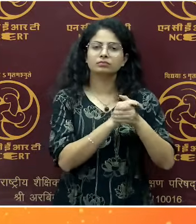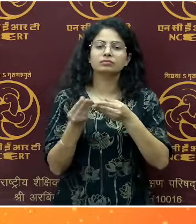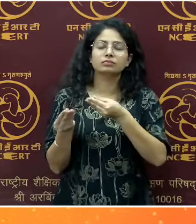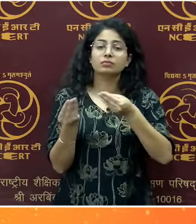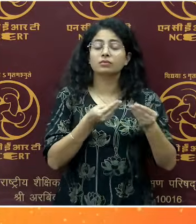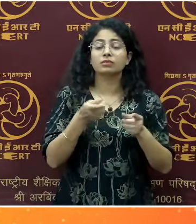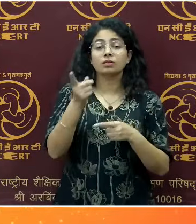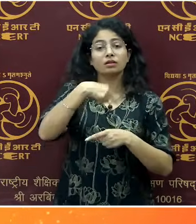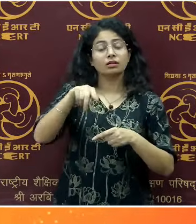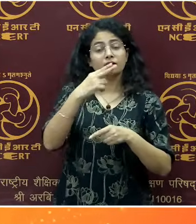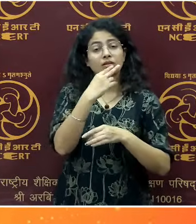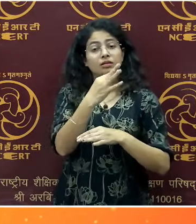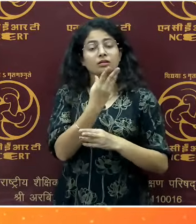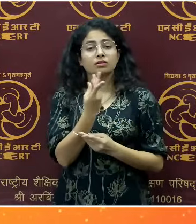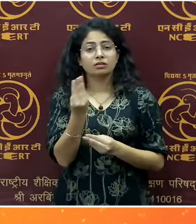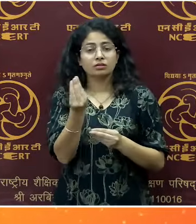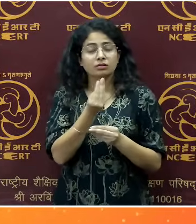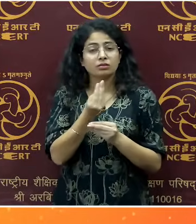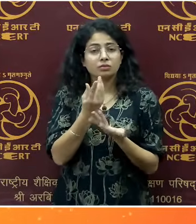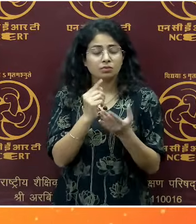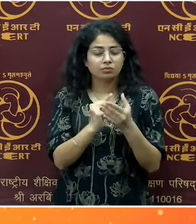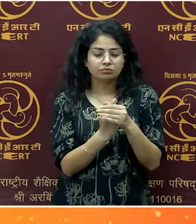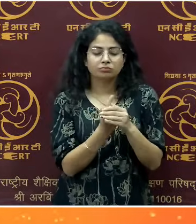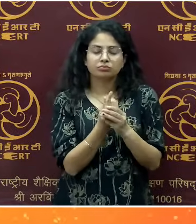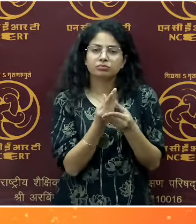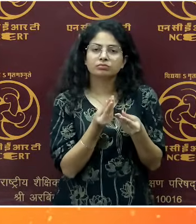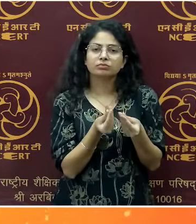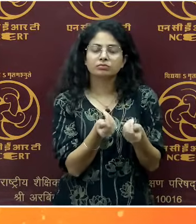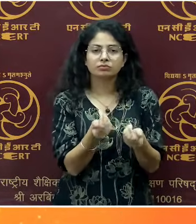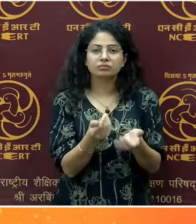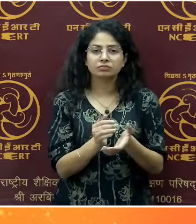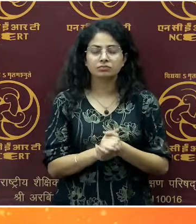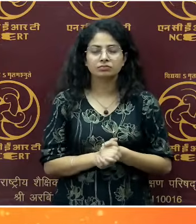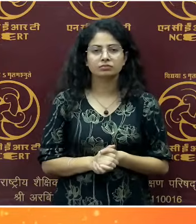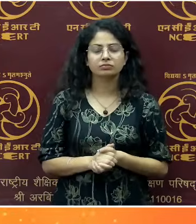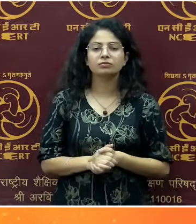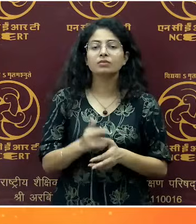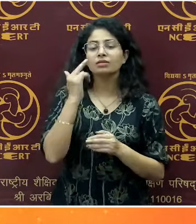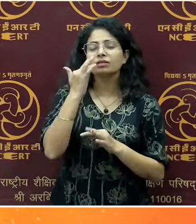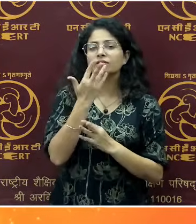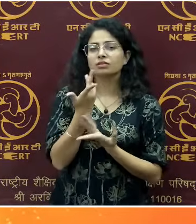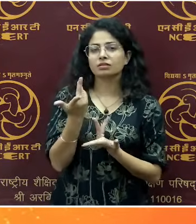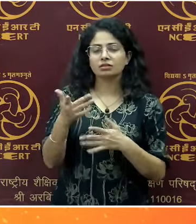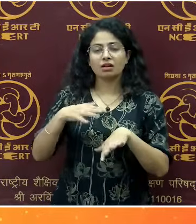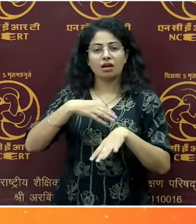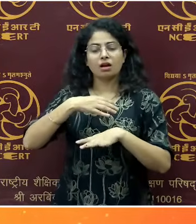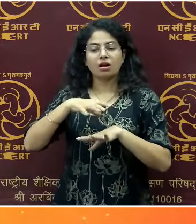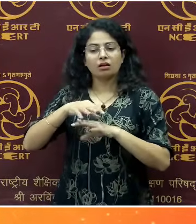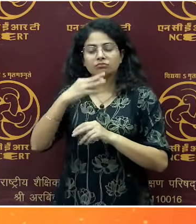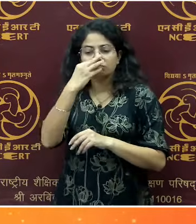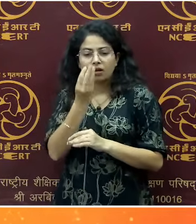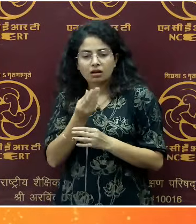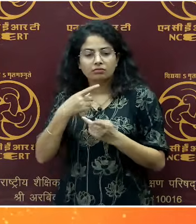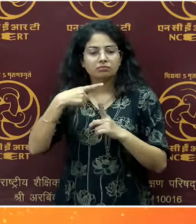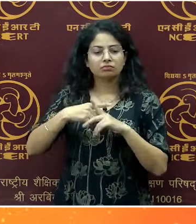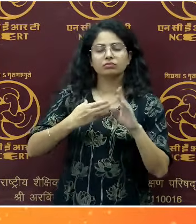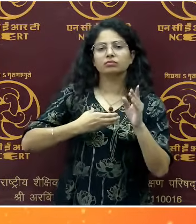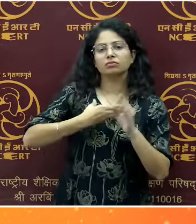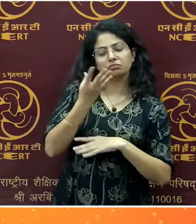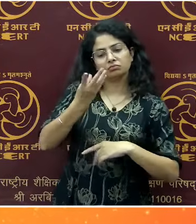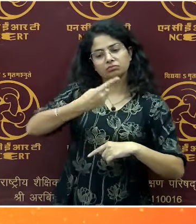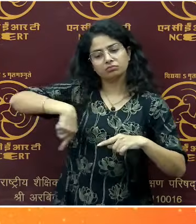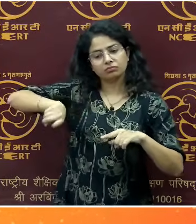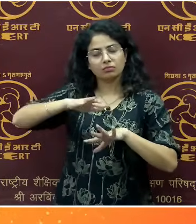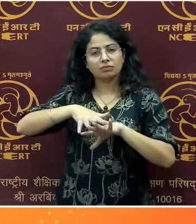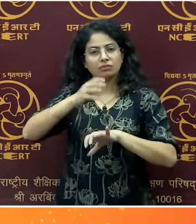you can see, not much grass is left. Here you can see, because the elephant and giraffe and all the